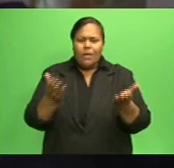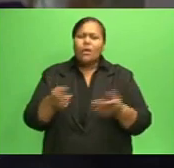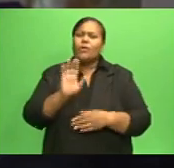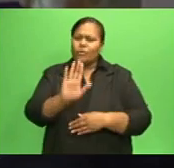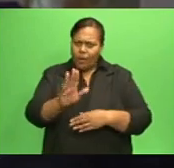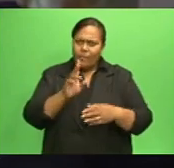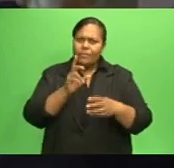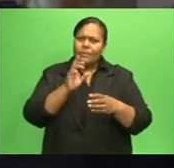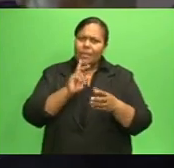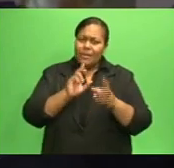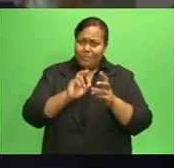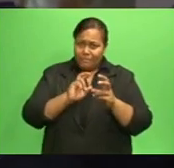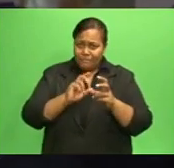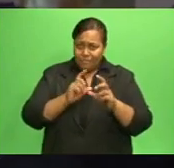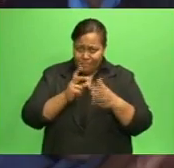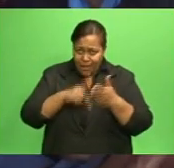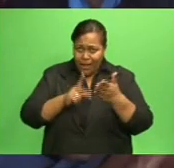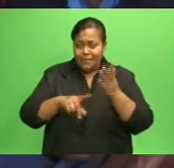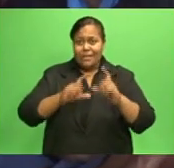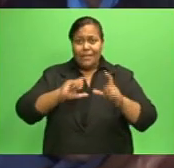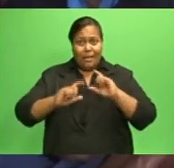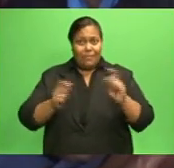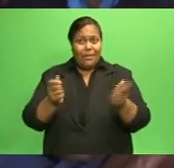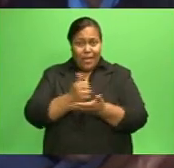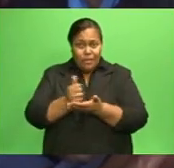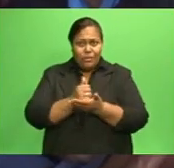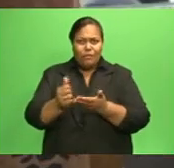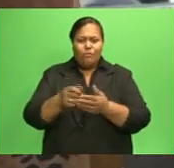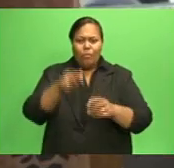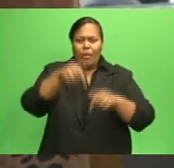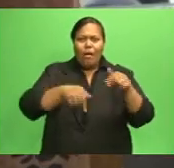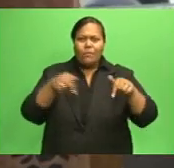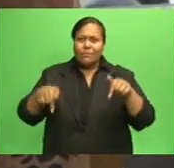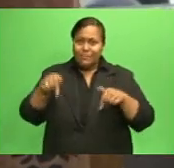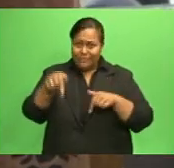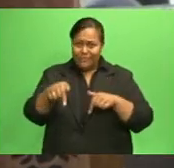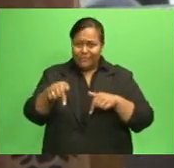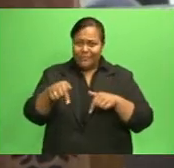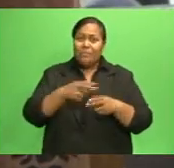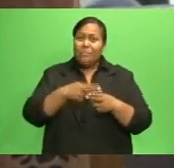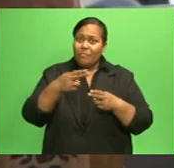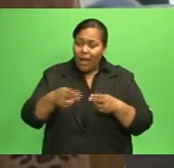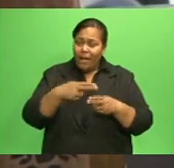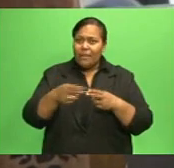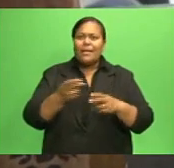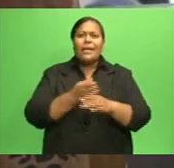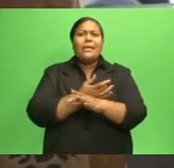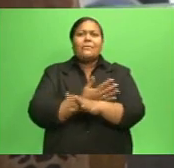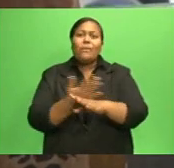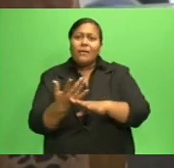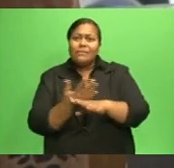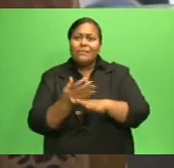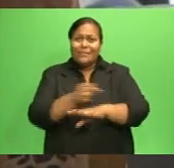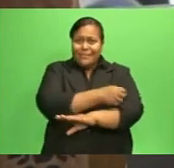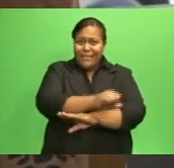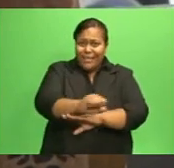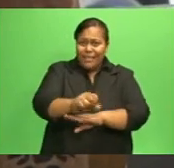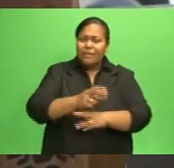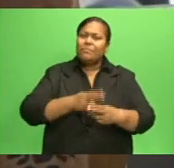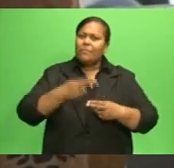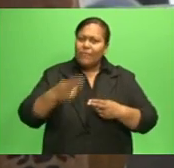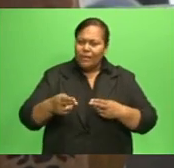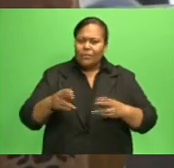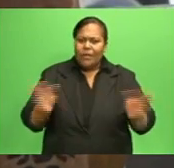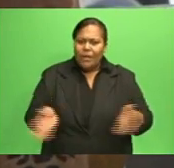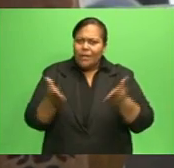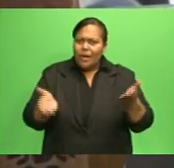mangroves or seagrass to complement the new seawall. I encourage you and encourage your community to work with our Ministry of